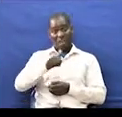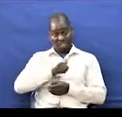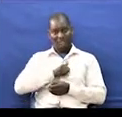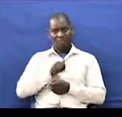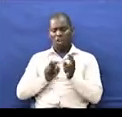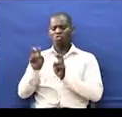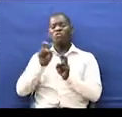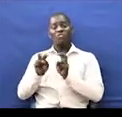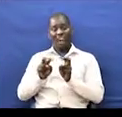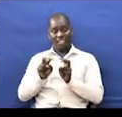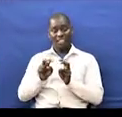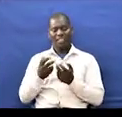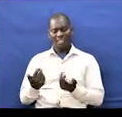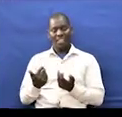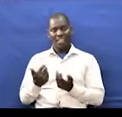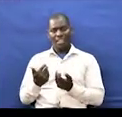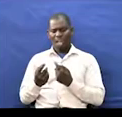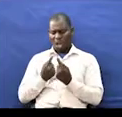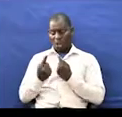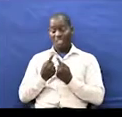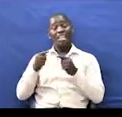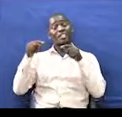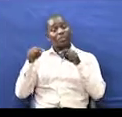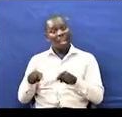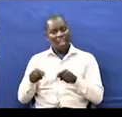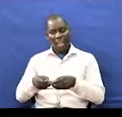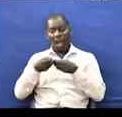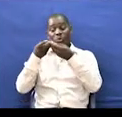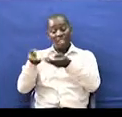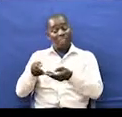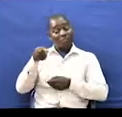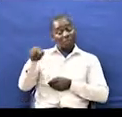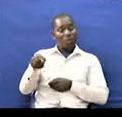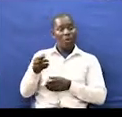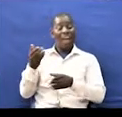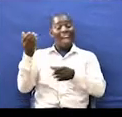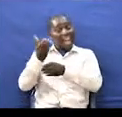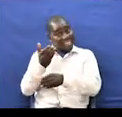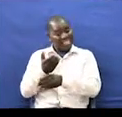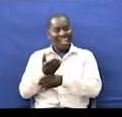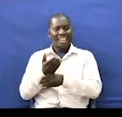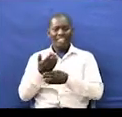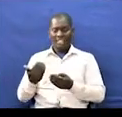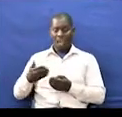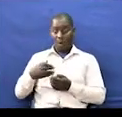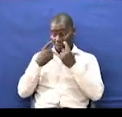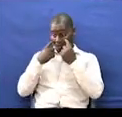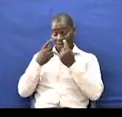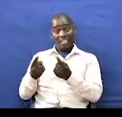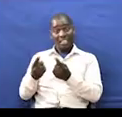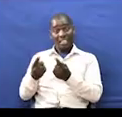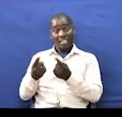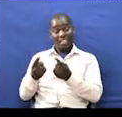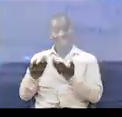the concepts we have discussed today, I'm going to give you the exercise which is going to be seen here on